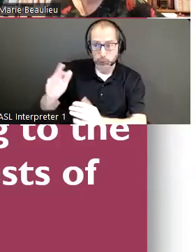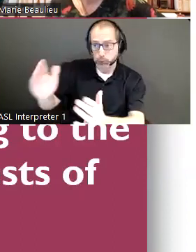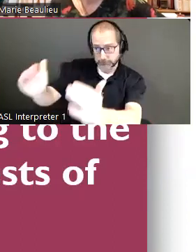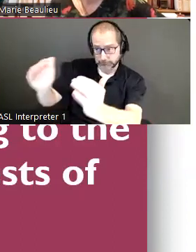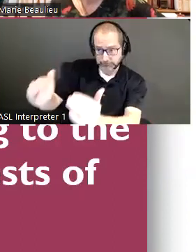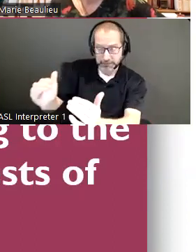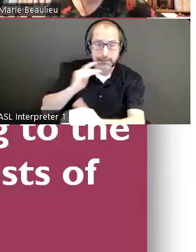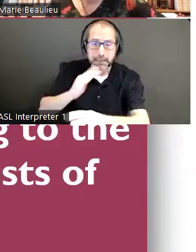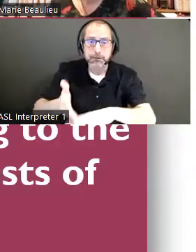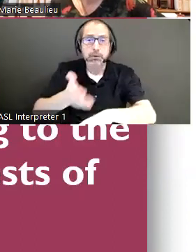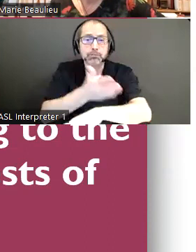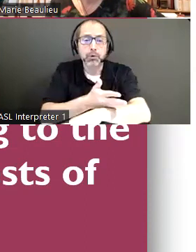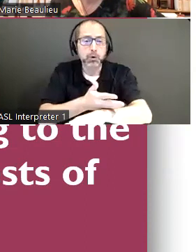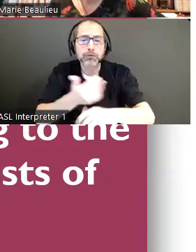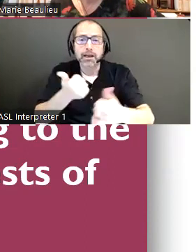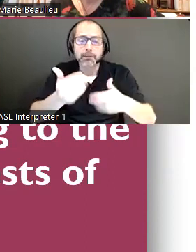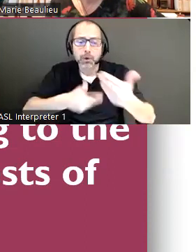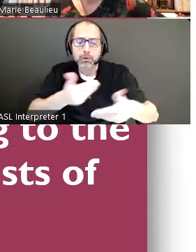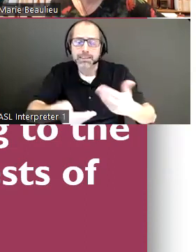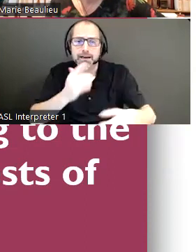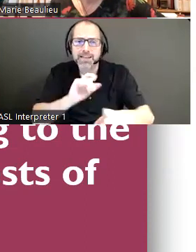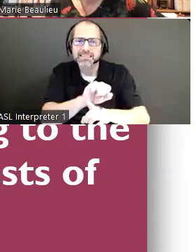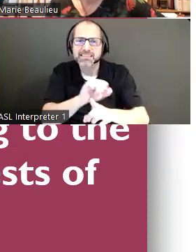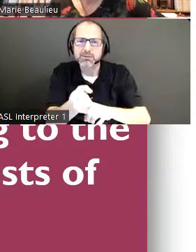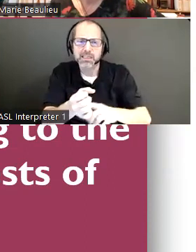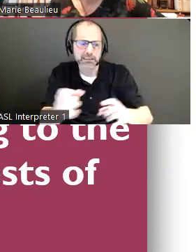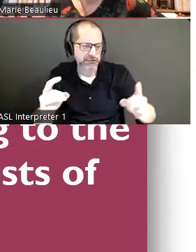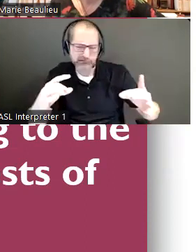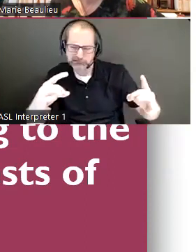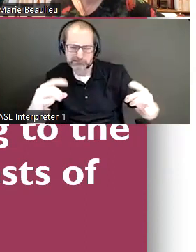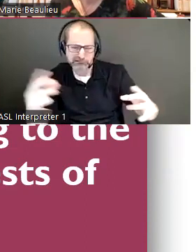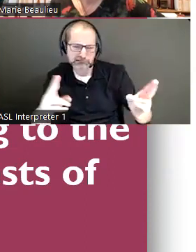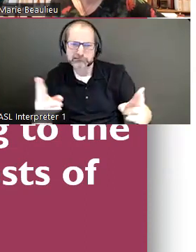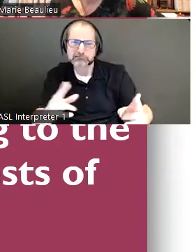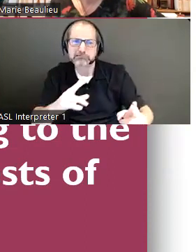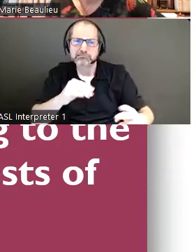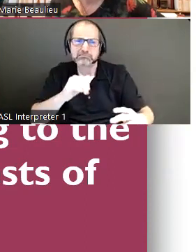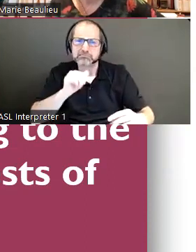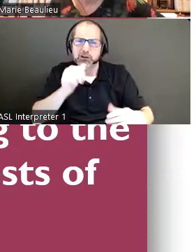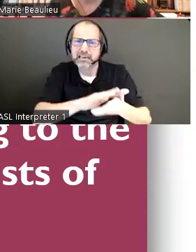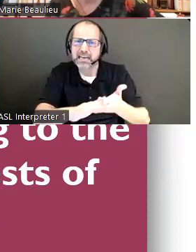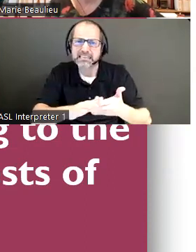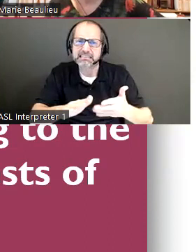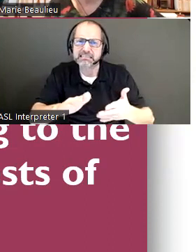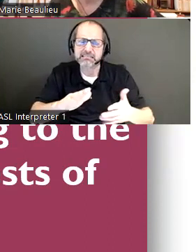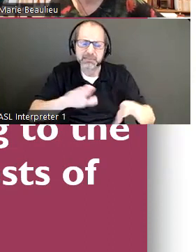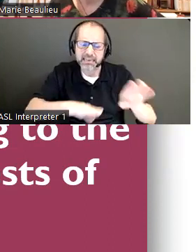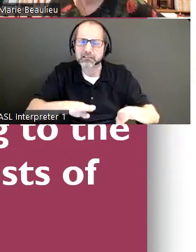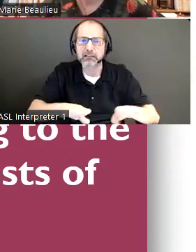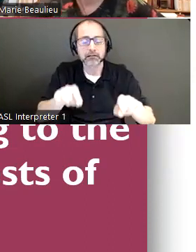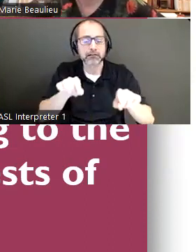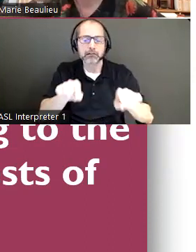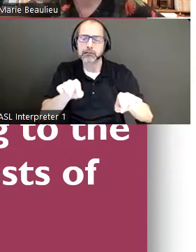of managing situation of intolerance. So as I mentioned in the needs section, there was a great importance